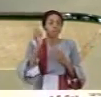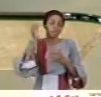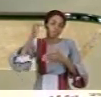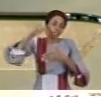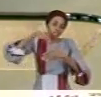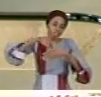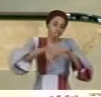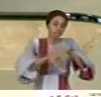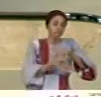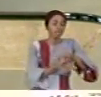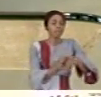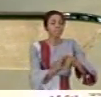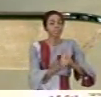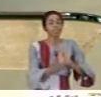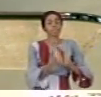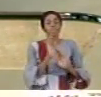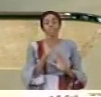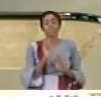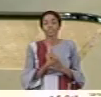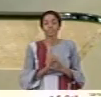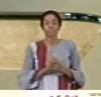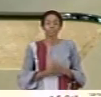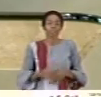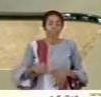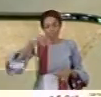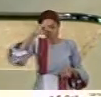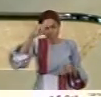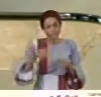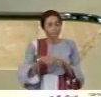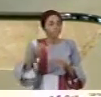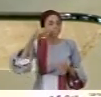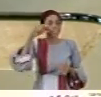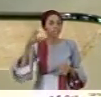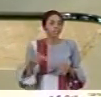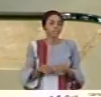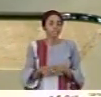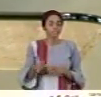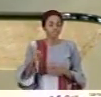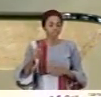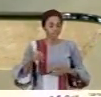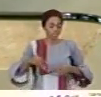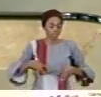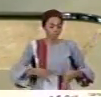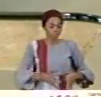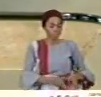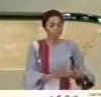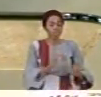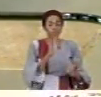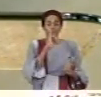to enter in, enter in.